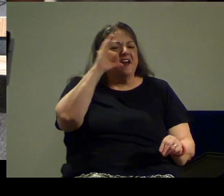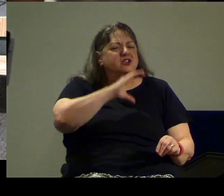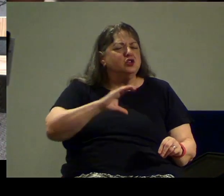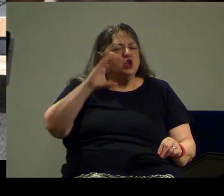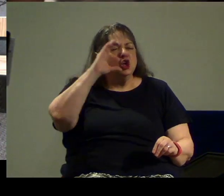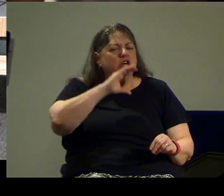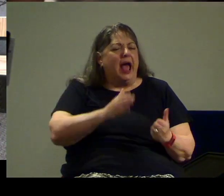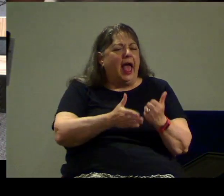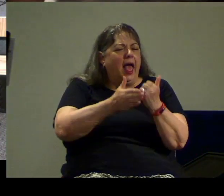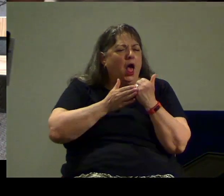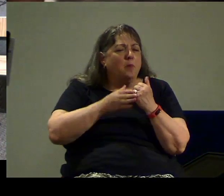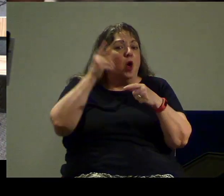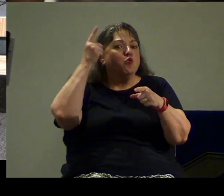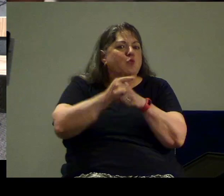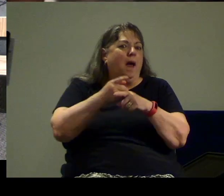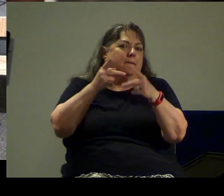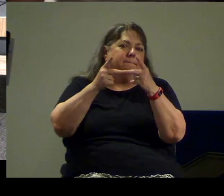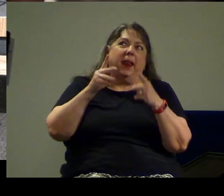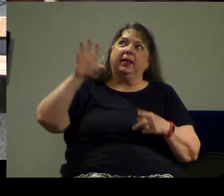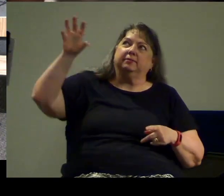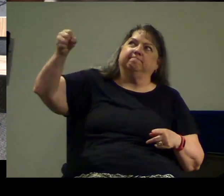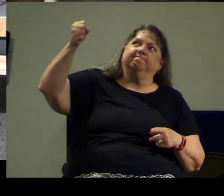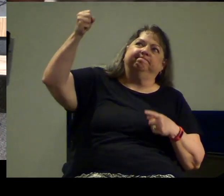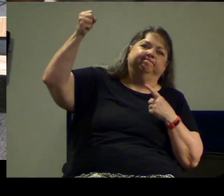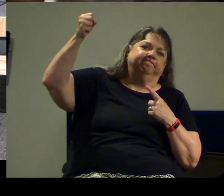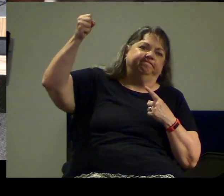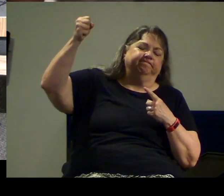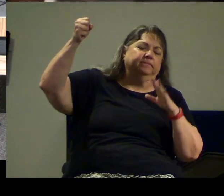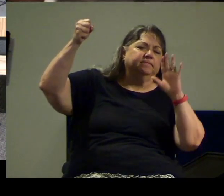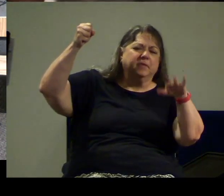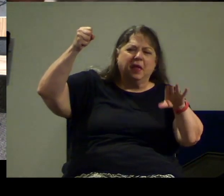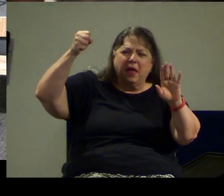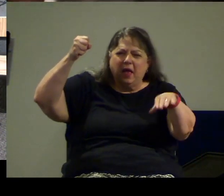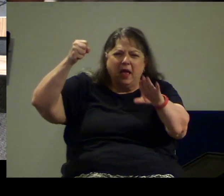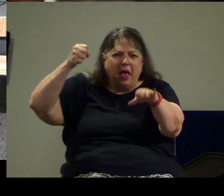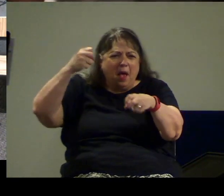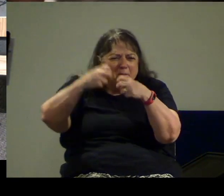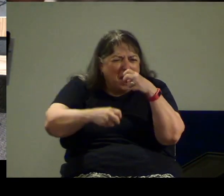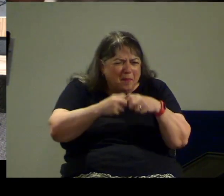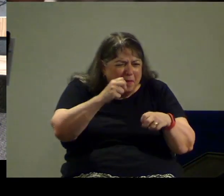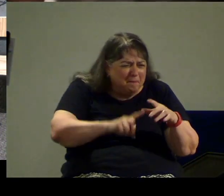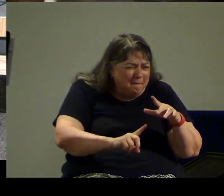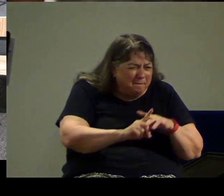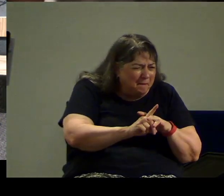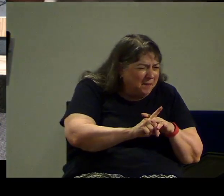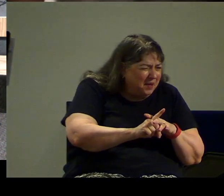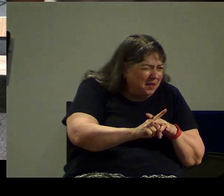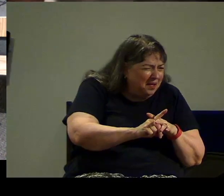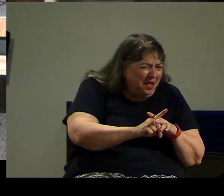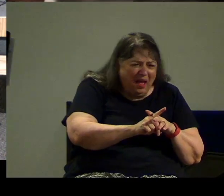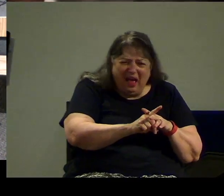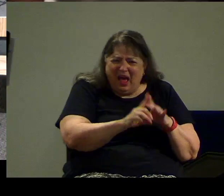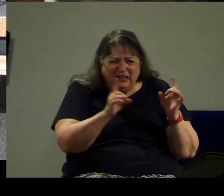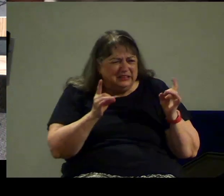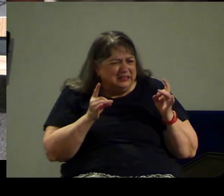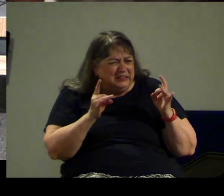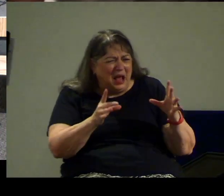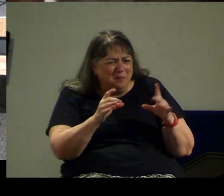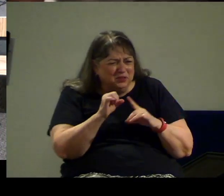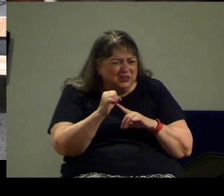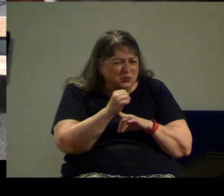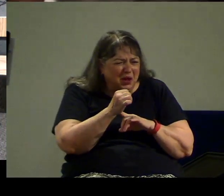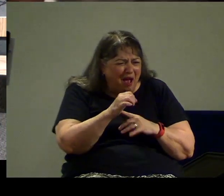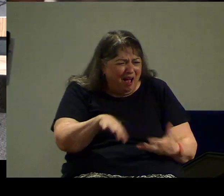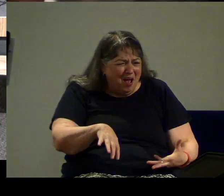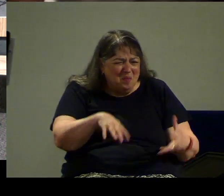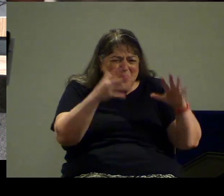Lord God Almighty. Look to God when you have a situation or a circumstance, when you need direction,